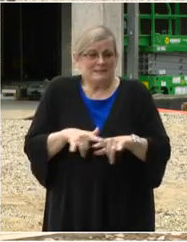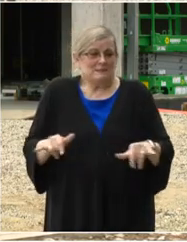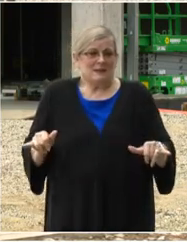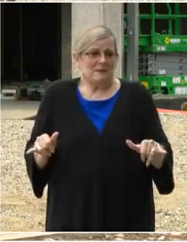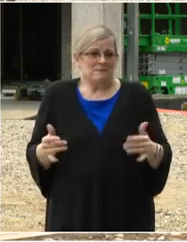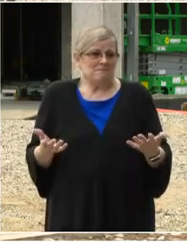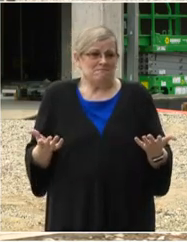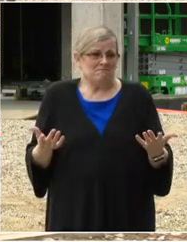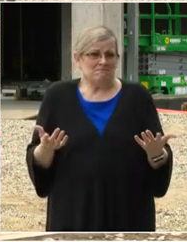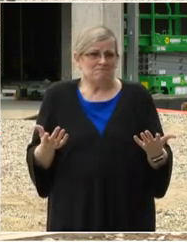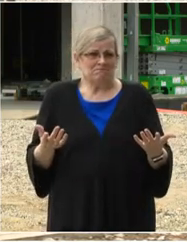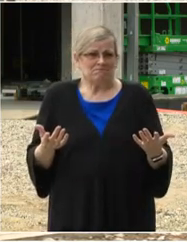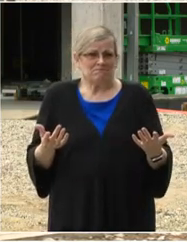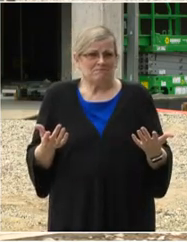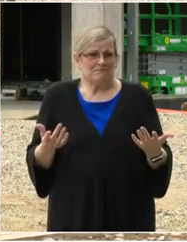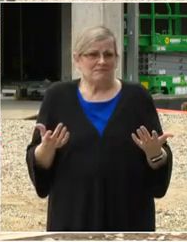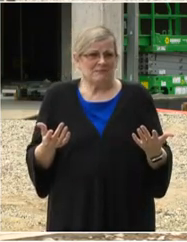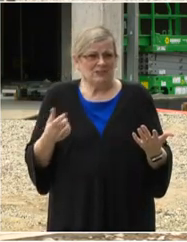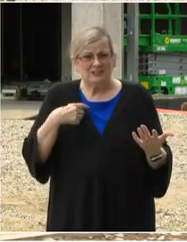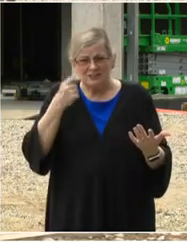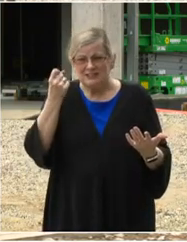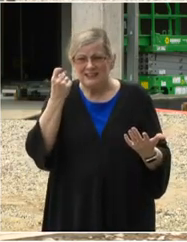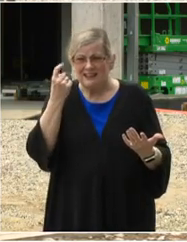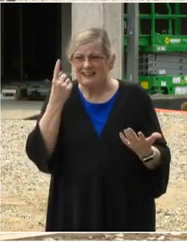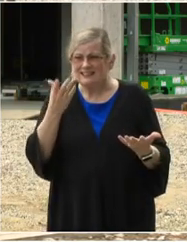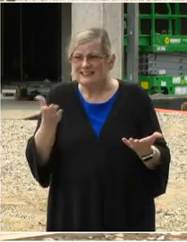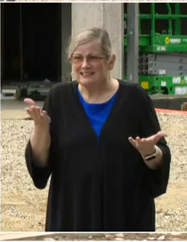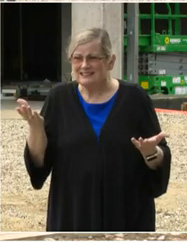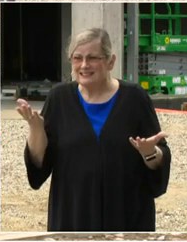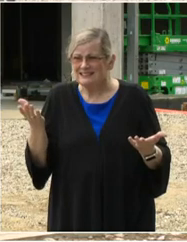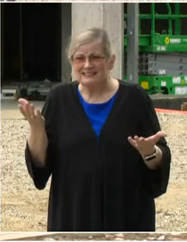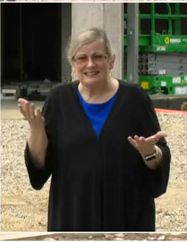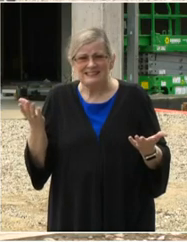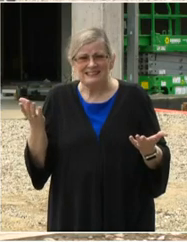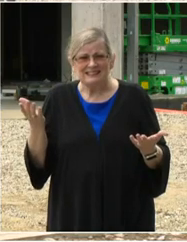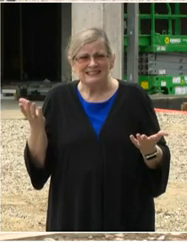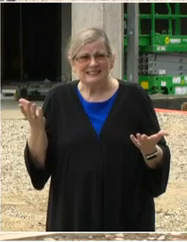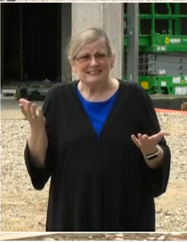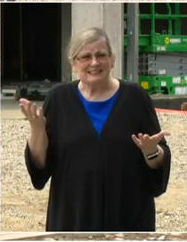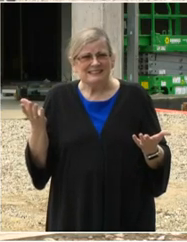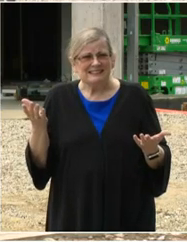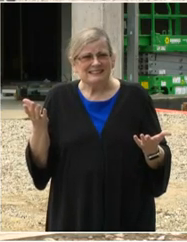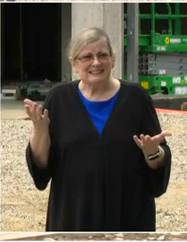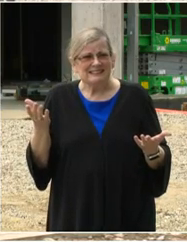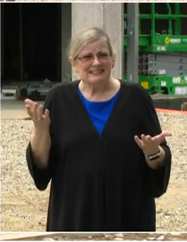Is that out? Oh, you could take it out, I bet.